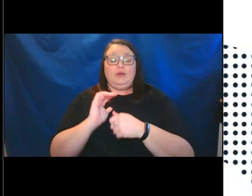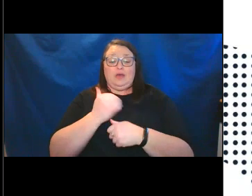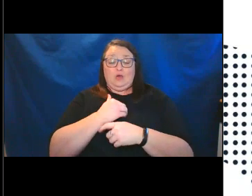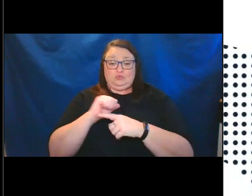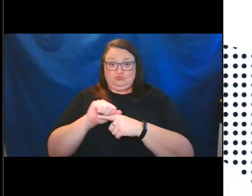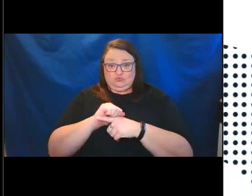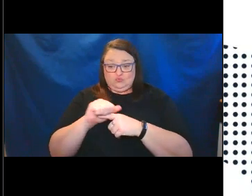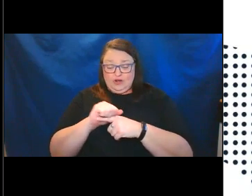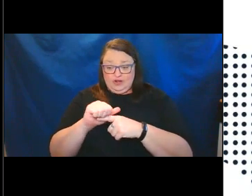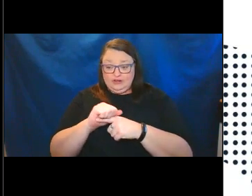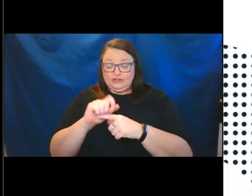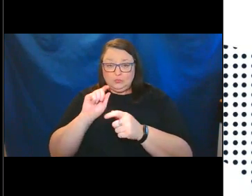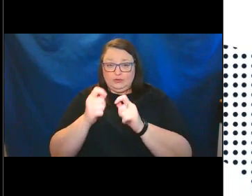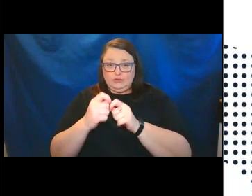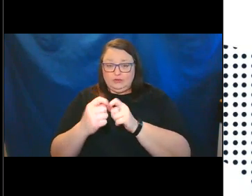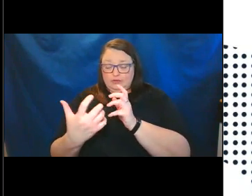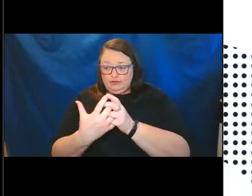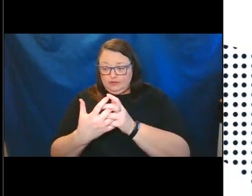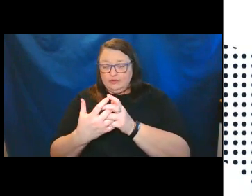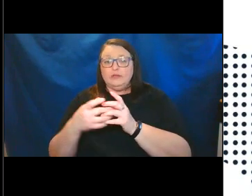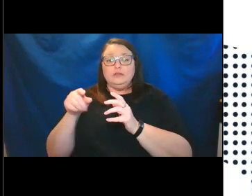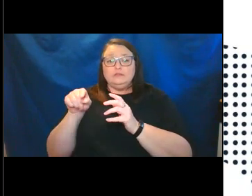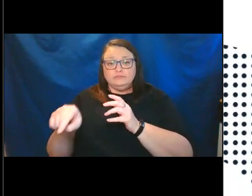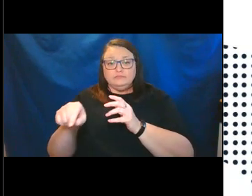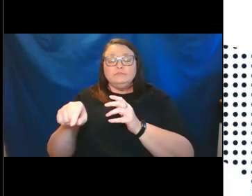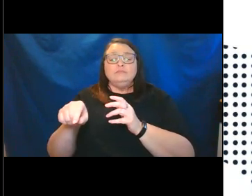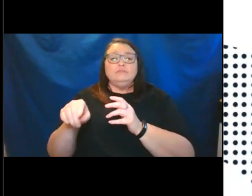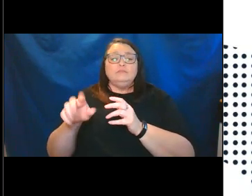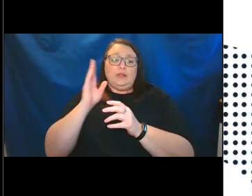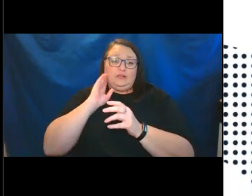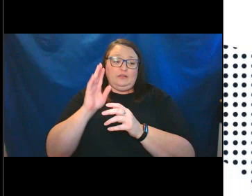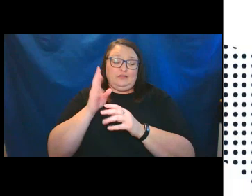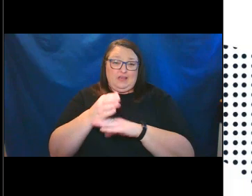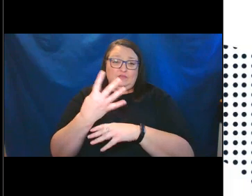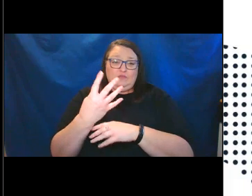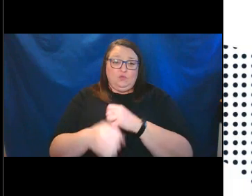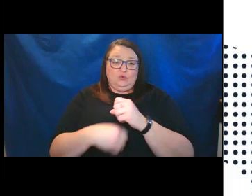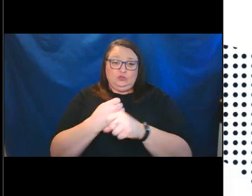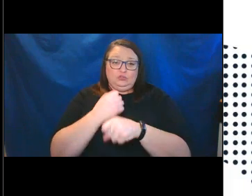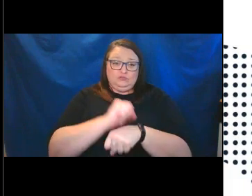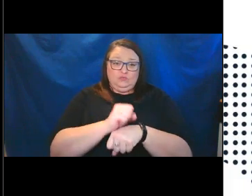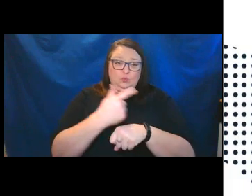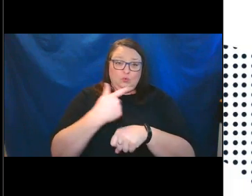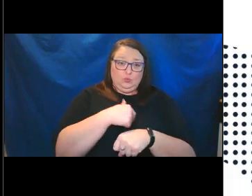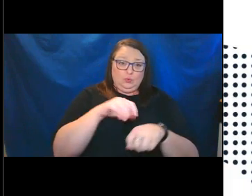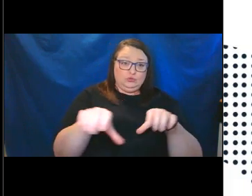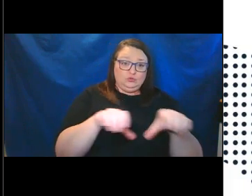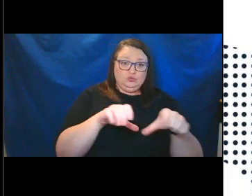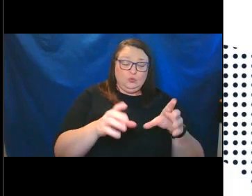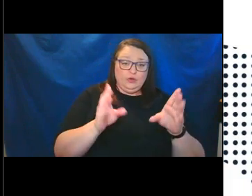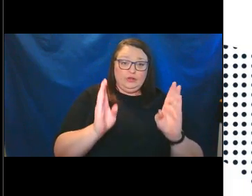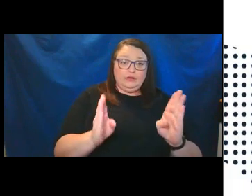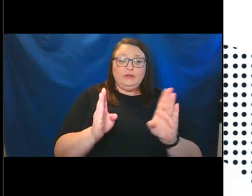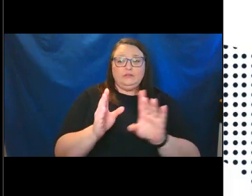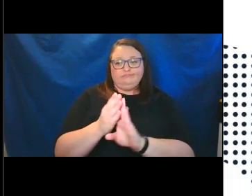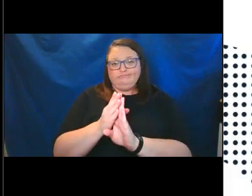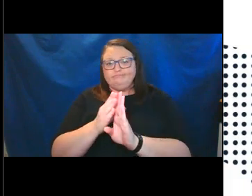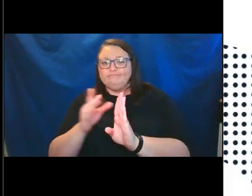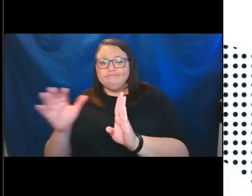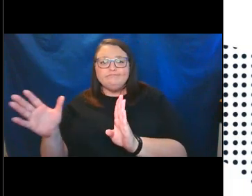that will be there after these 4 years of work that we will be doing, so that other agencies,